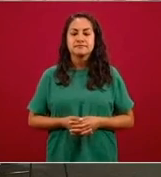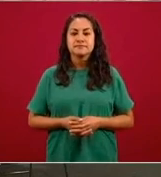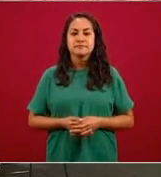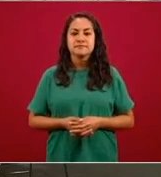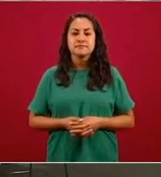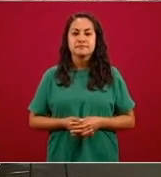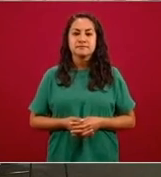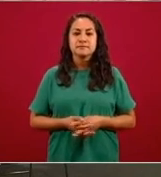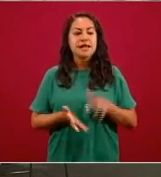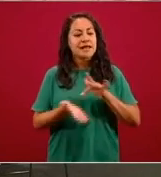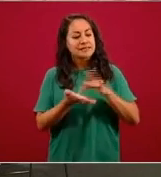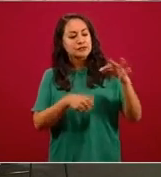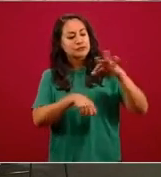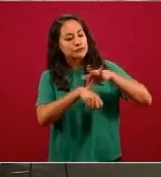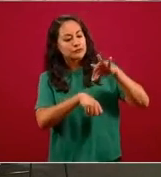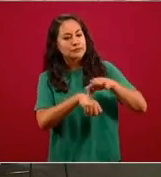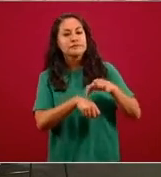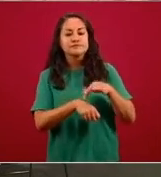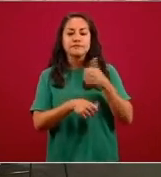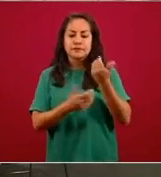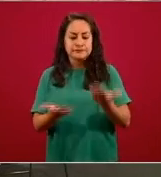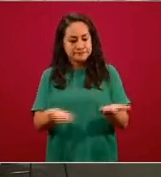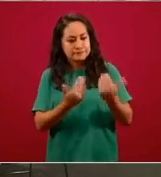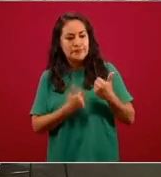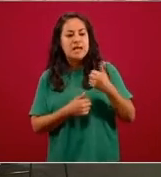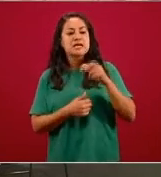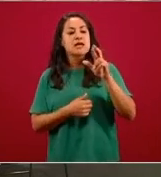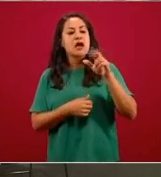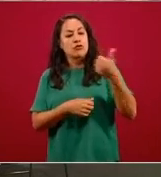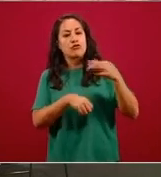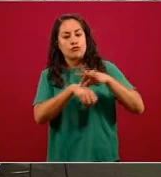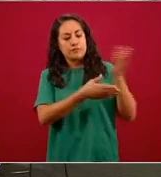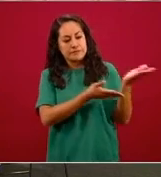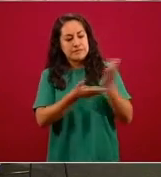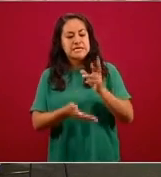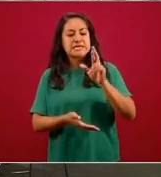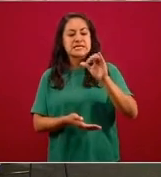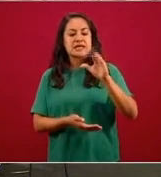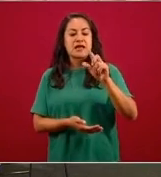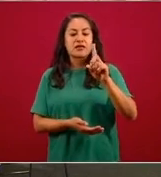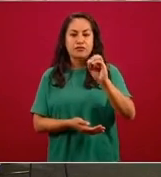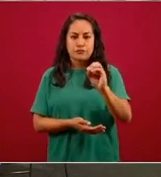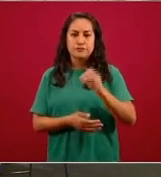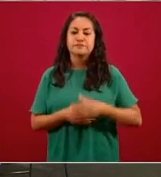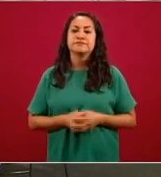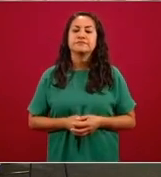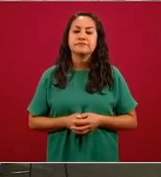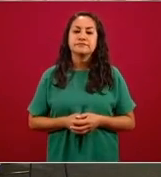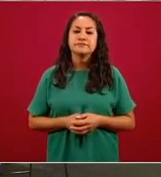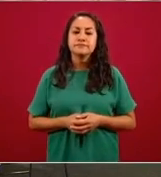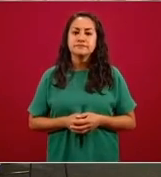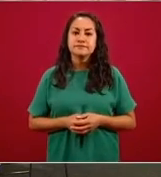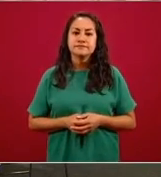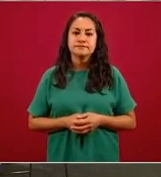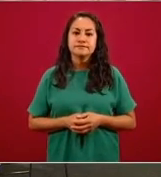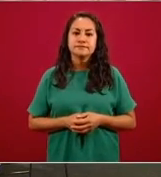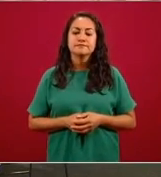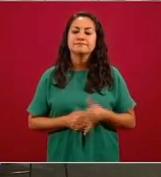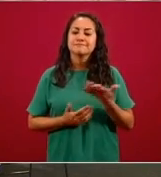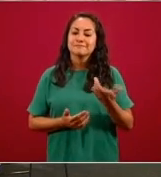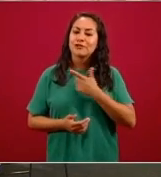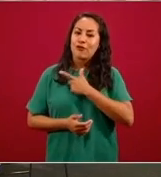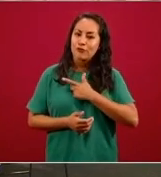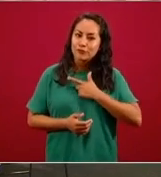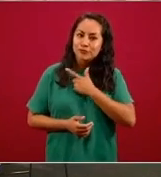you. Thank you, Dr. Alomía. Dr. Ricardo Cortés, you have the floor now. Con mucho gusto,